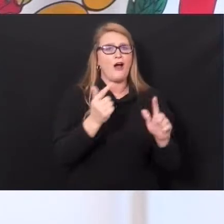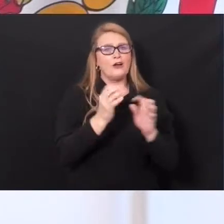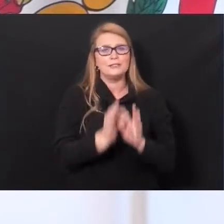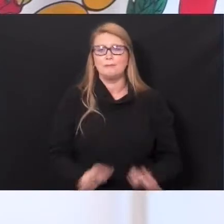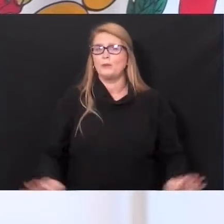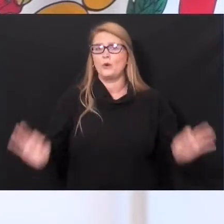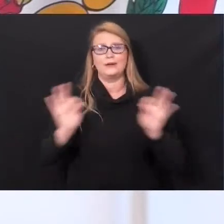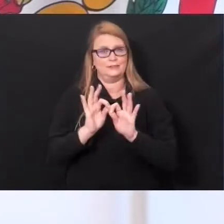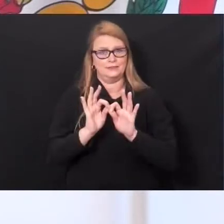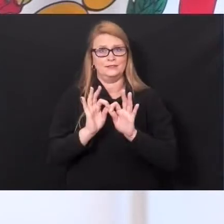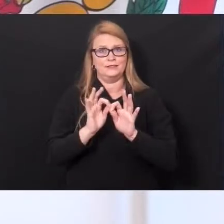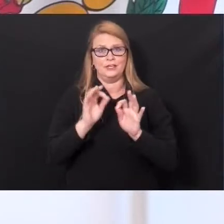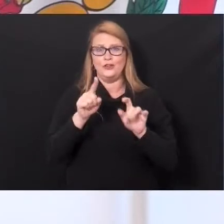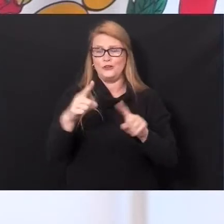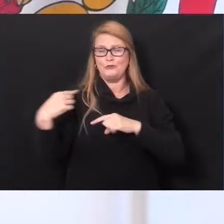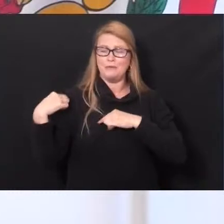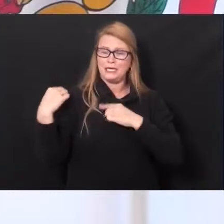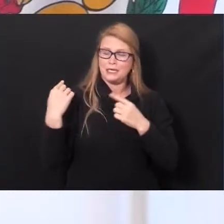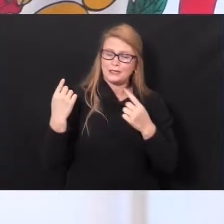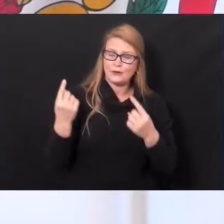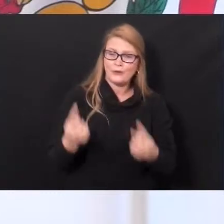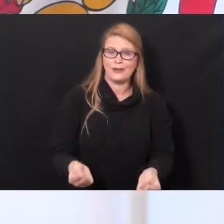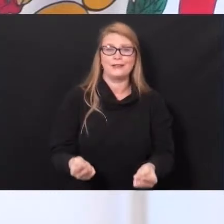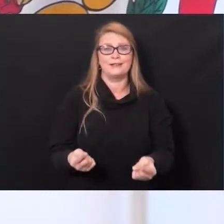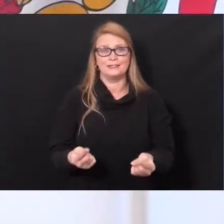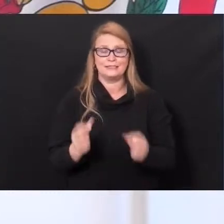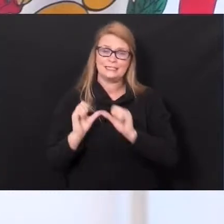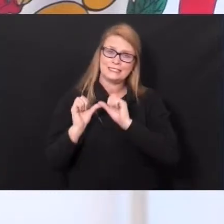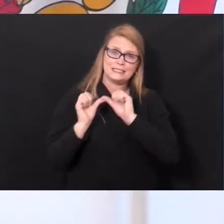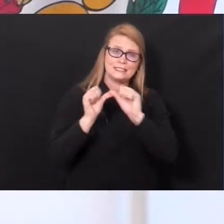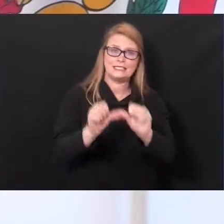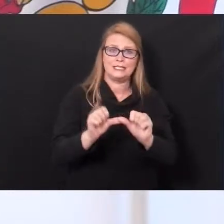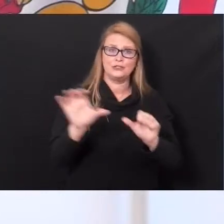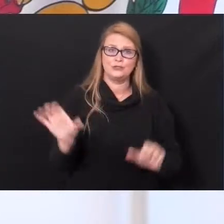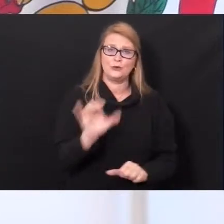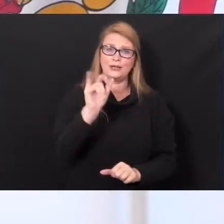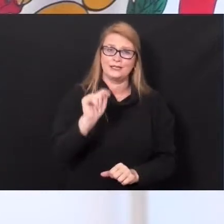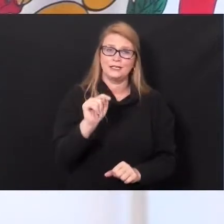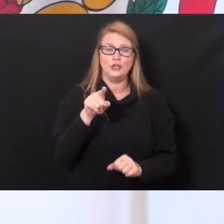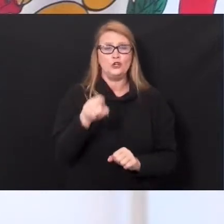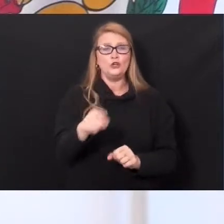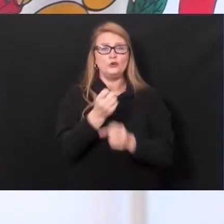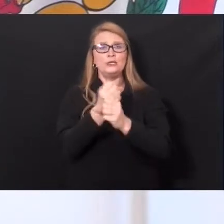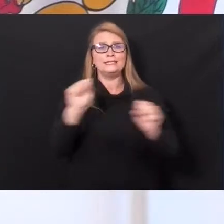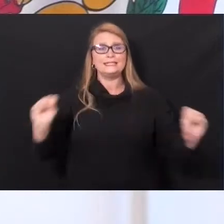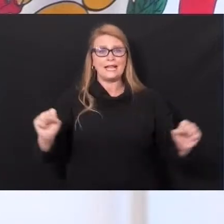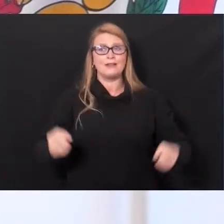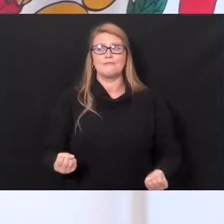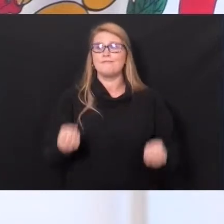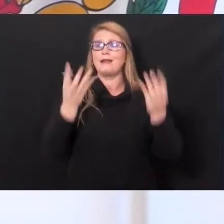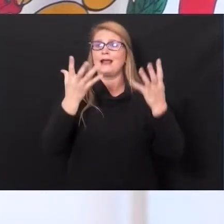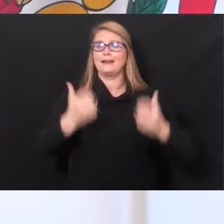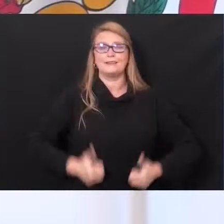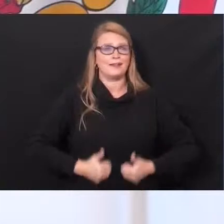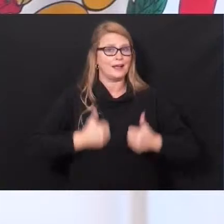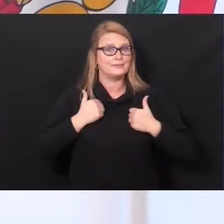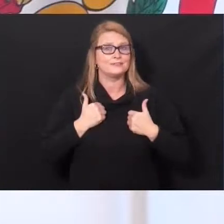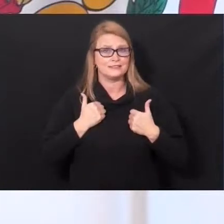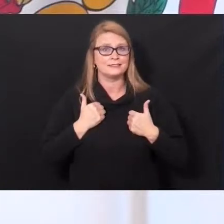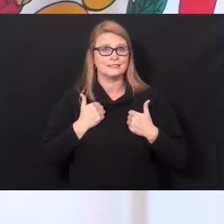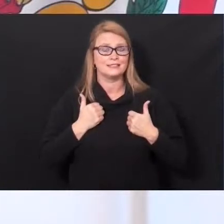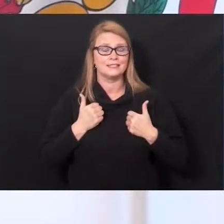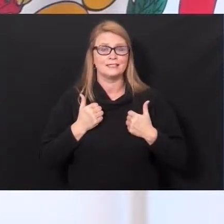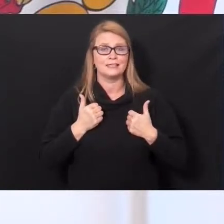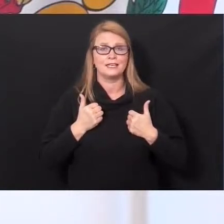stuff. You've done it, West Virginia. You've done it. You've saved a lot of lives along the way. Absolutely, I